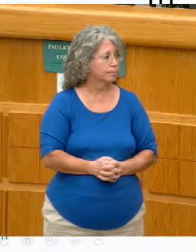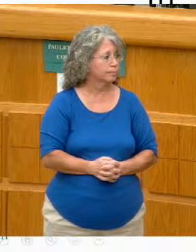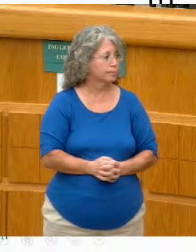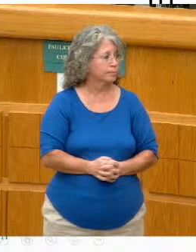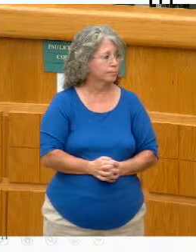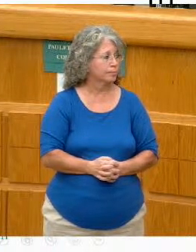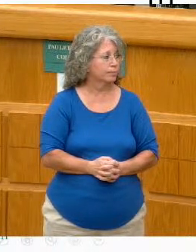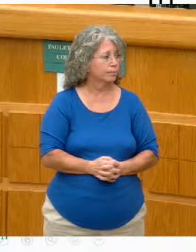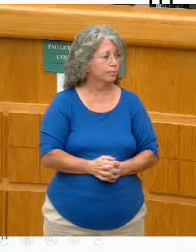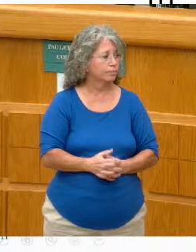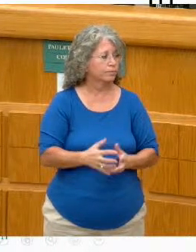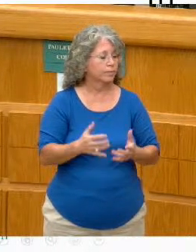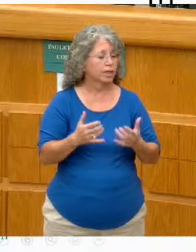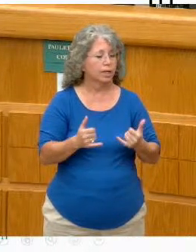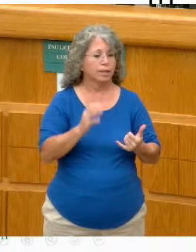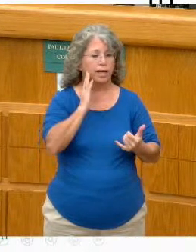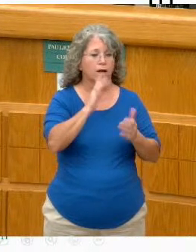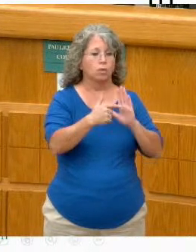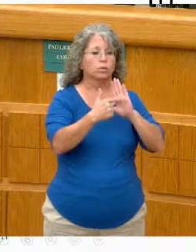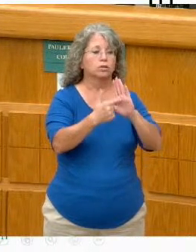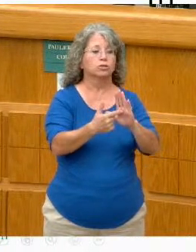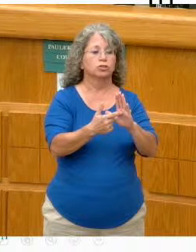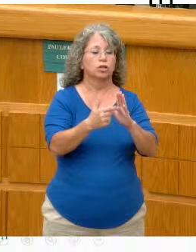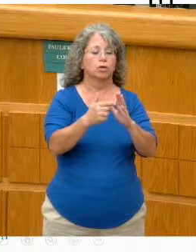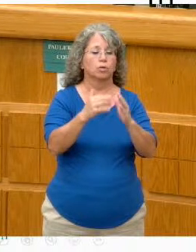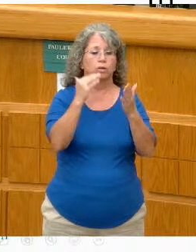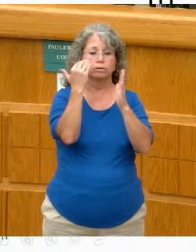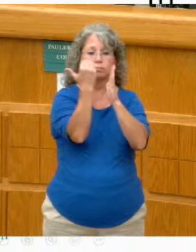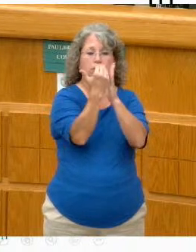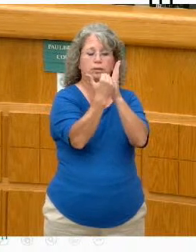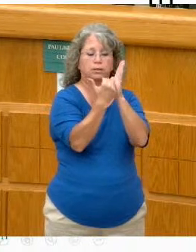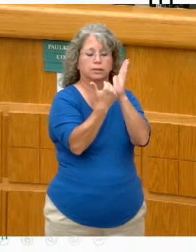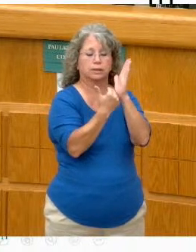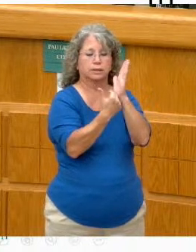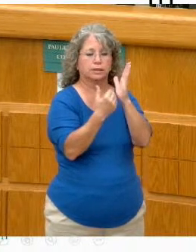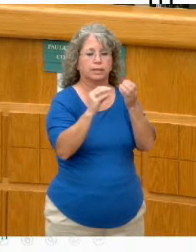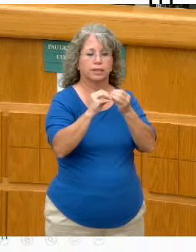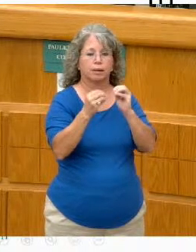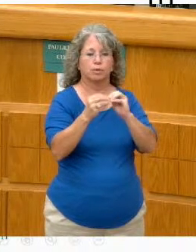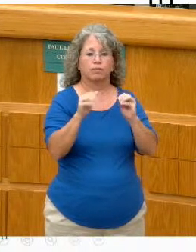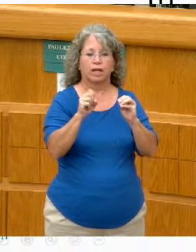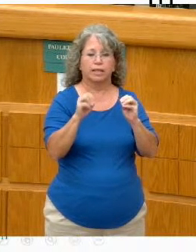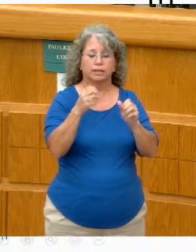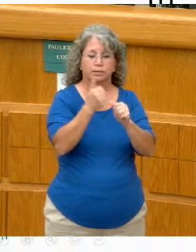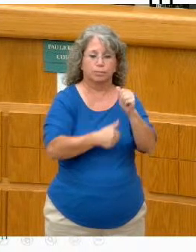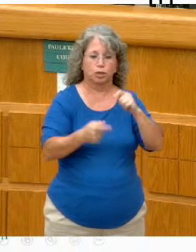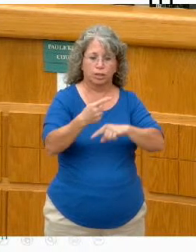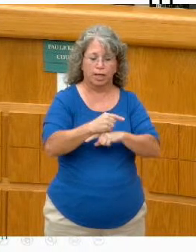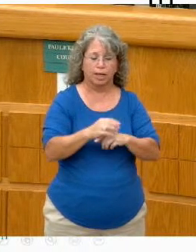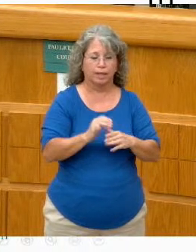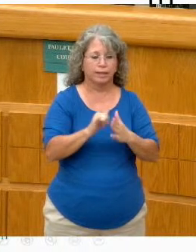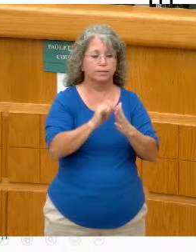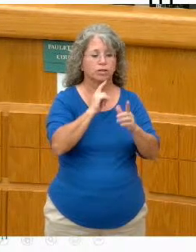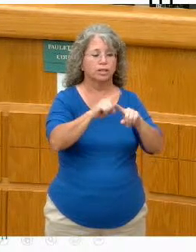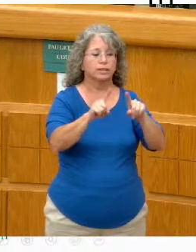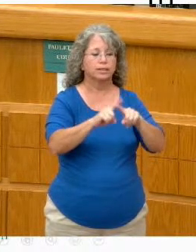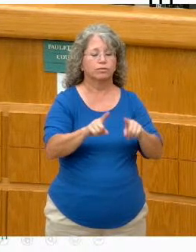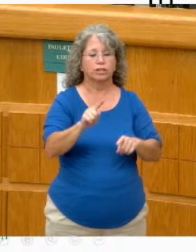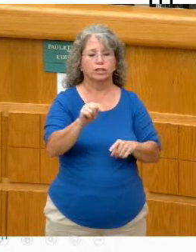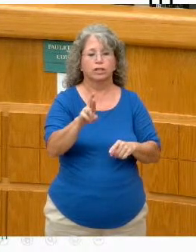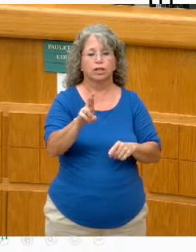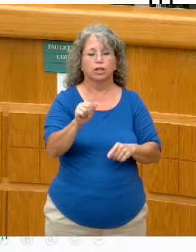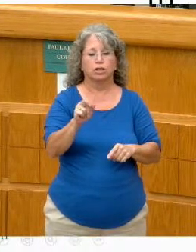per day. So these are the different trauma service areas across Texas. And what we did was we put in the name of